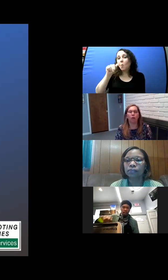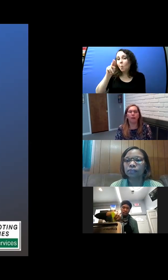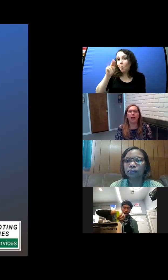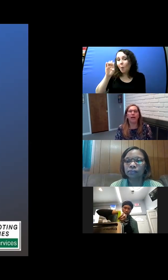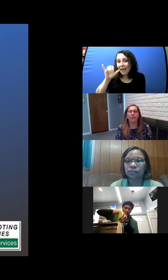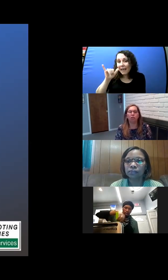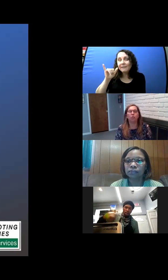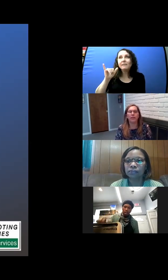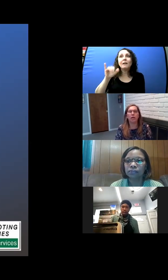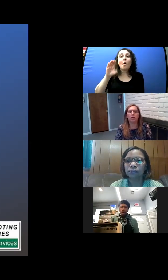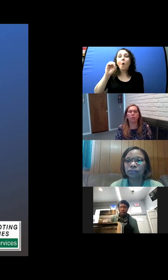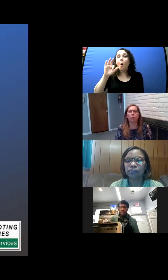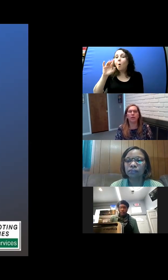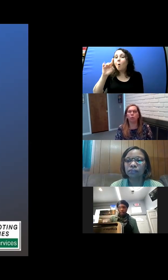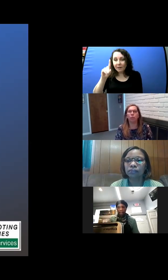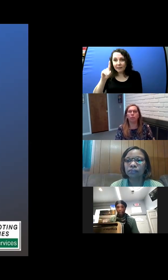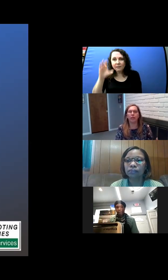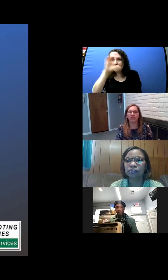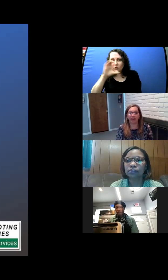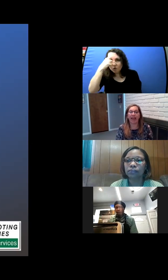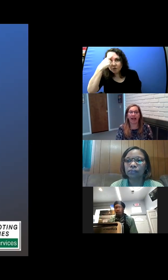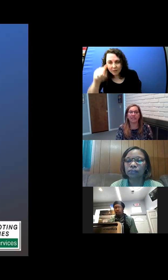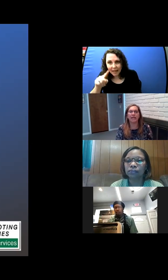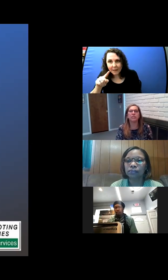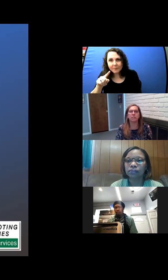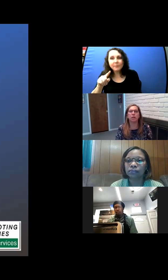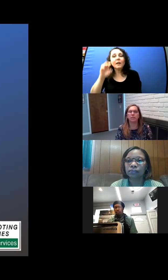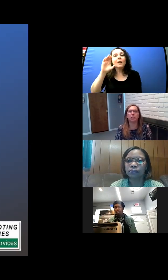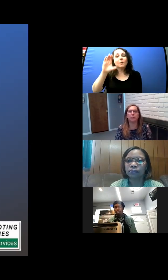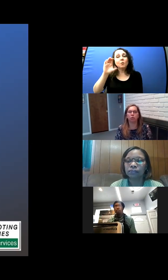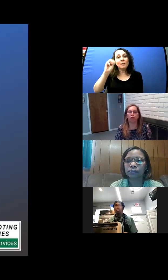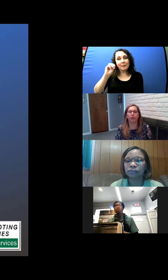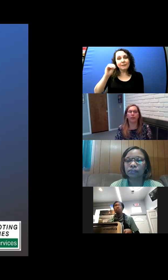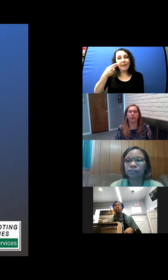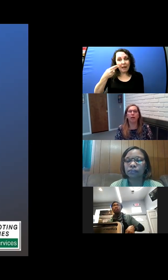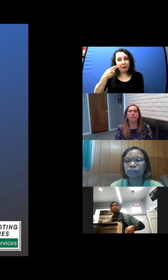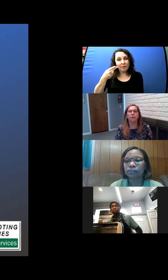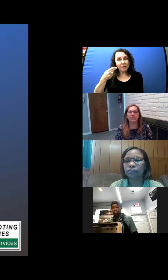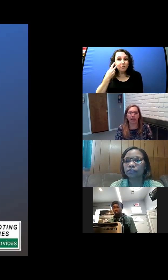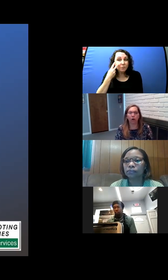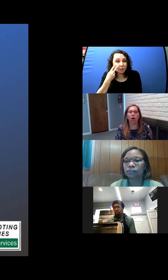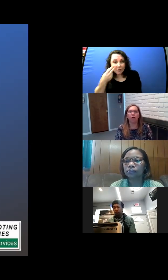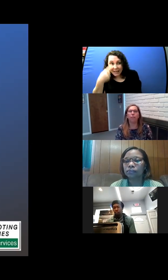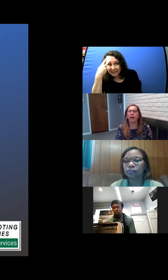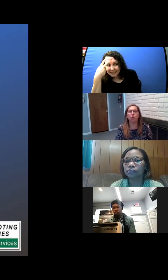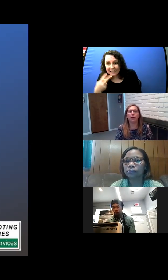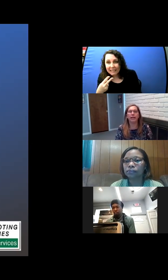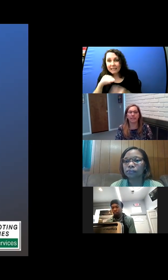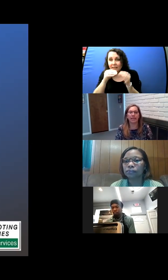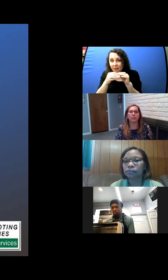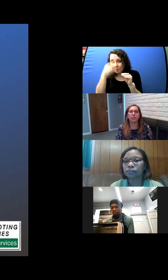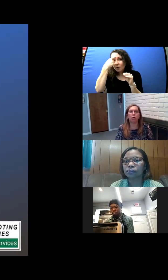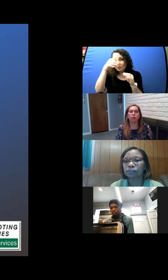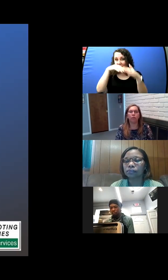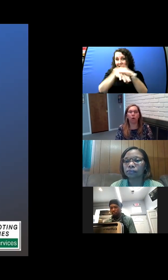health program, and there should be a number that says access to substance abuse treatment. They'll start off by doing